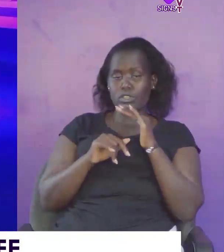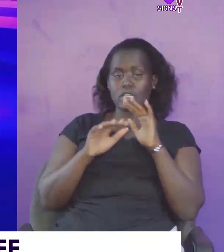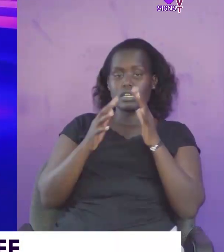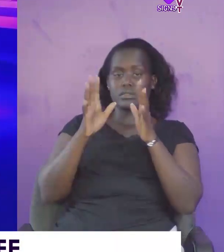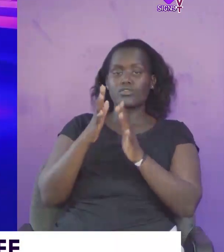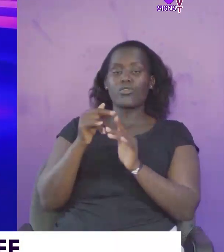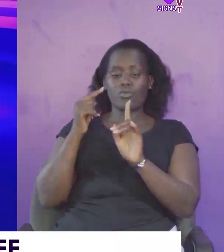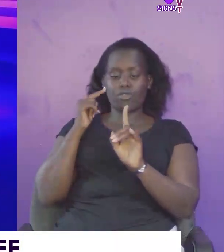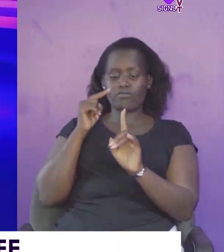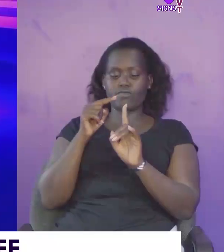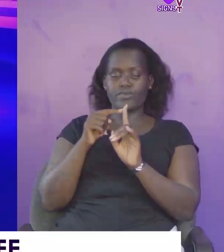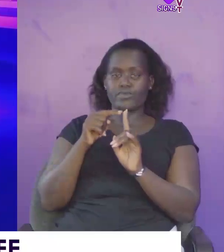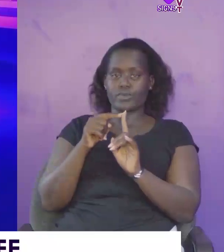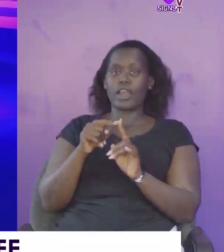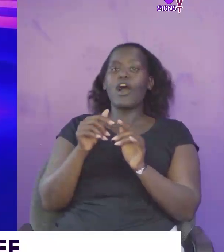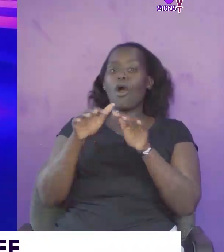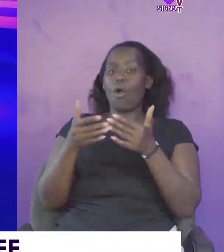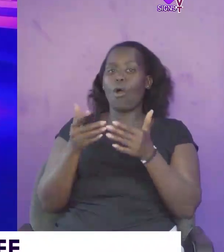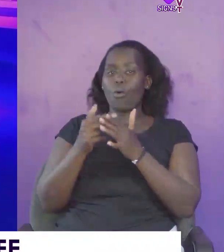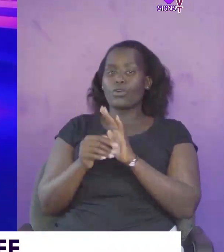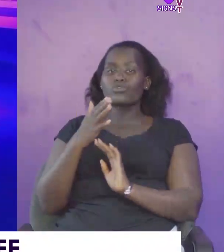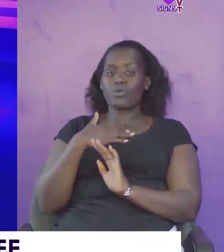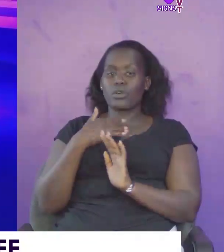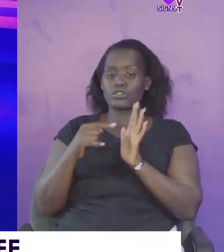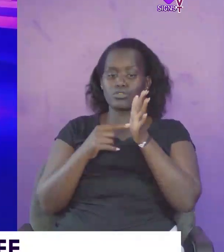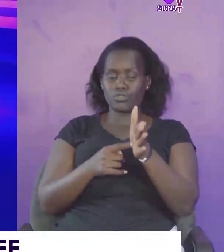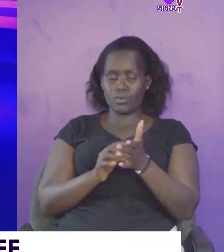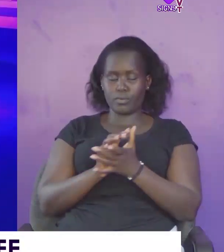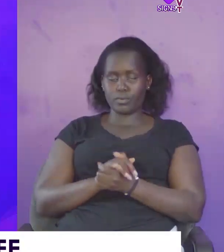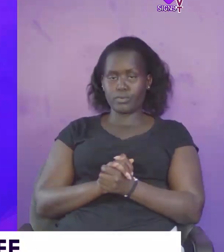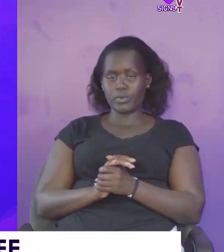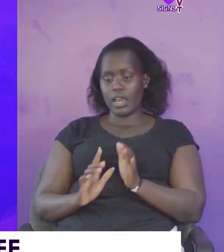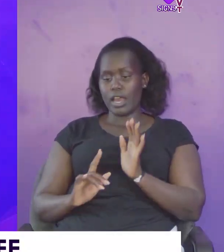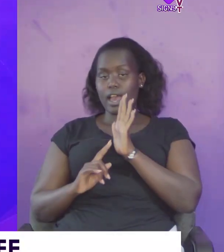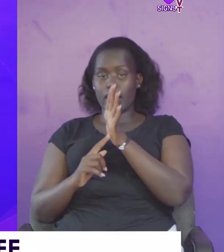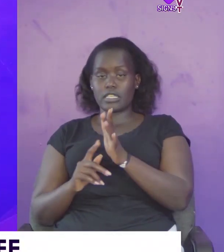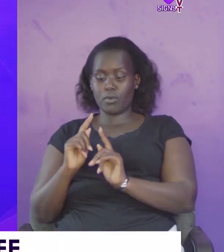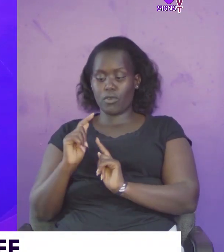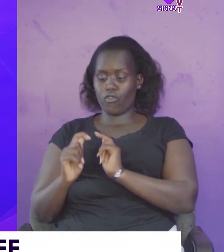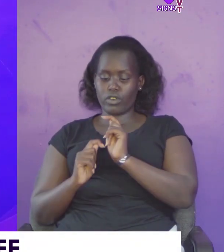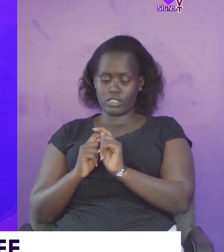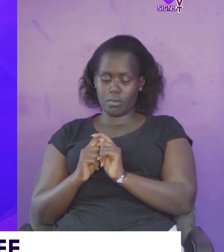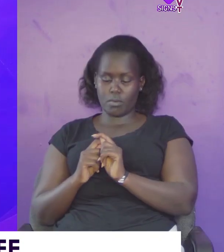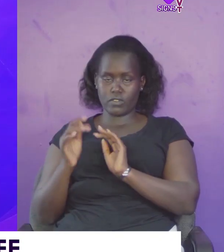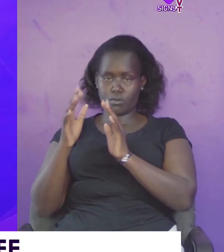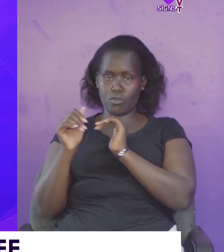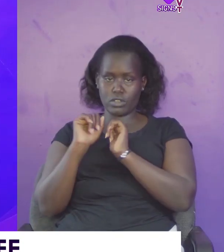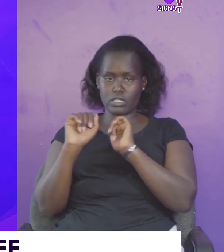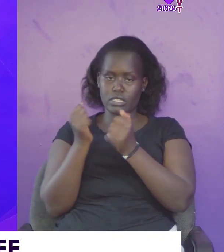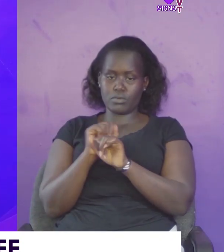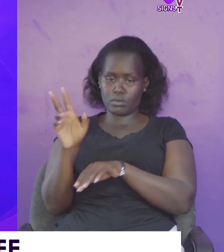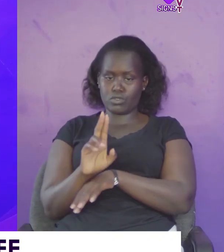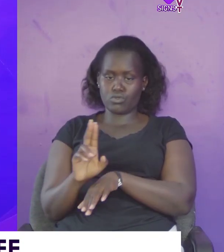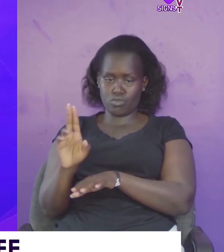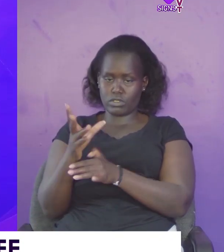at, or what Okay. kind of celebration you want to espouse. Give me an example of one type of celebration that you won't use money and how you can go about